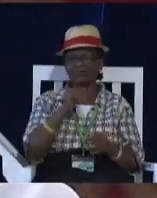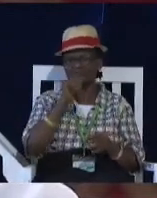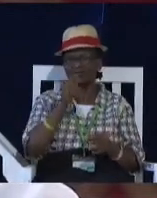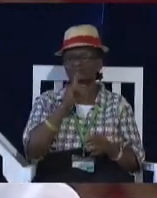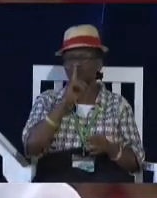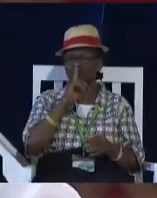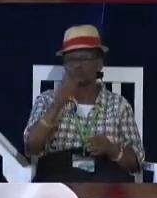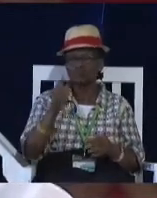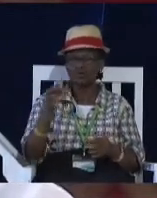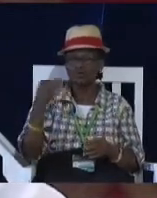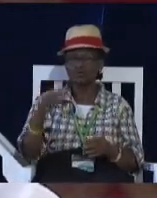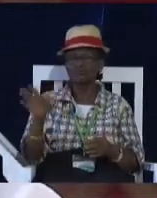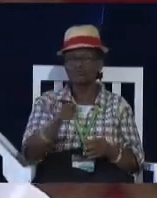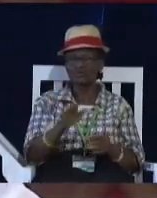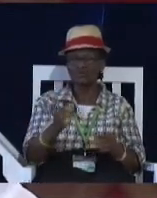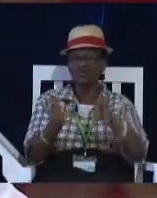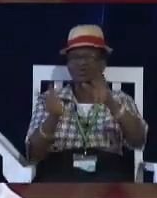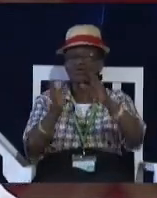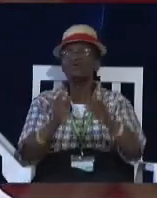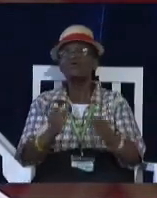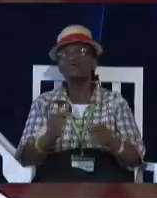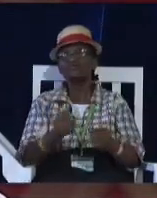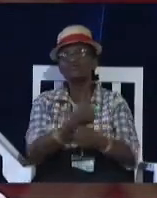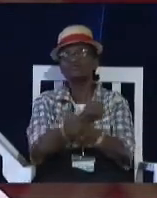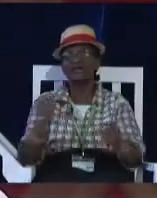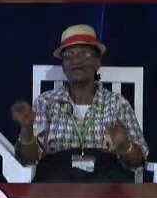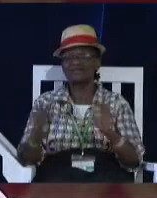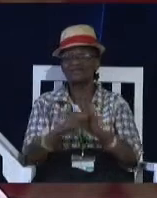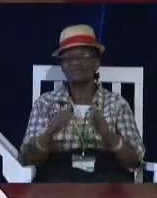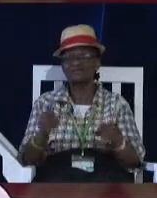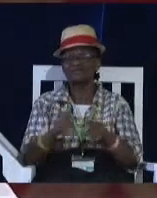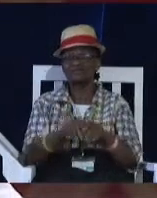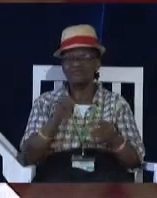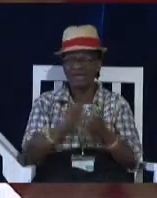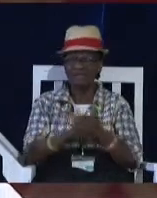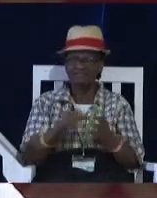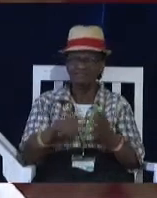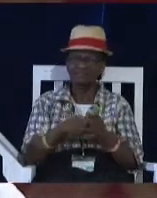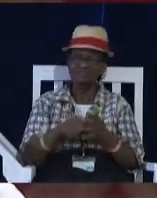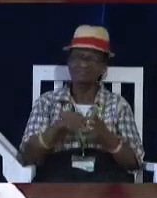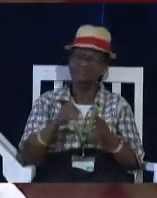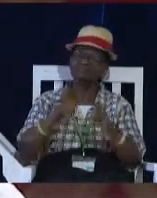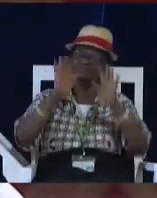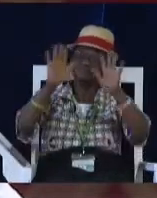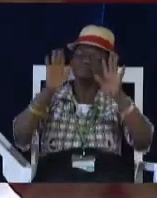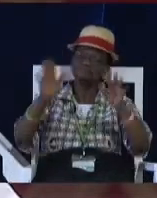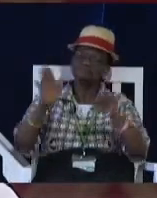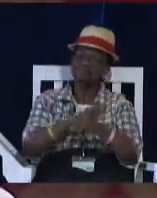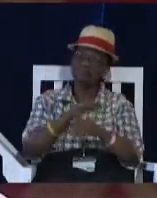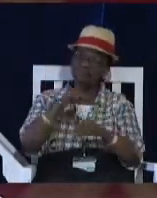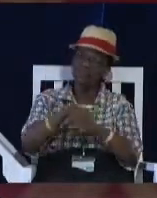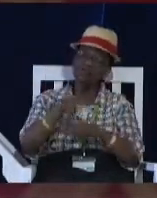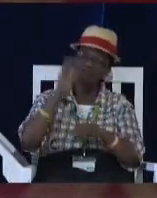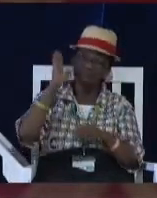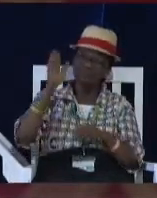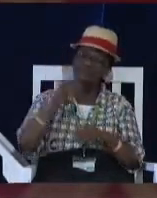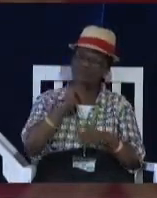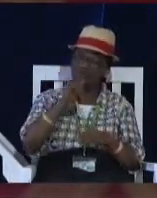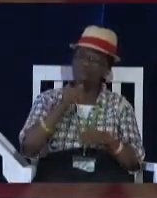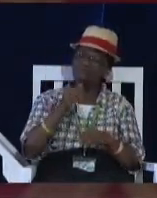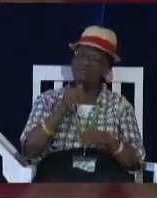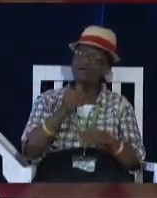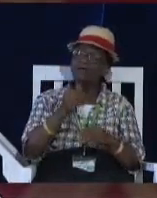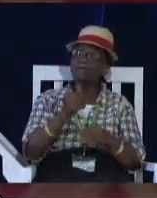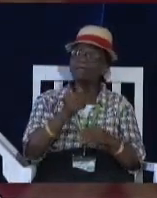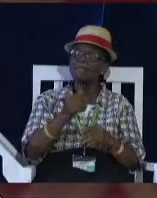salvation, so that the miracle of this wonderful night will not pass you by, run forward and surrender